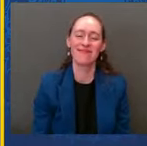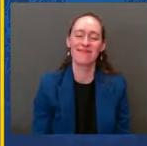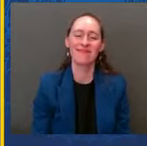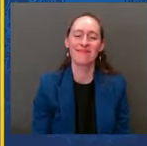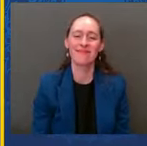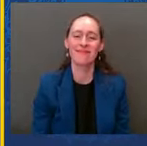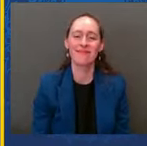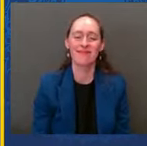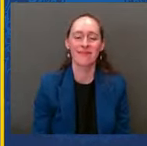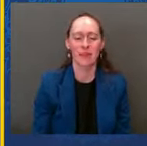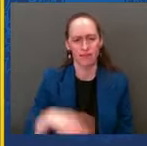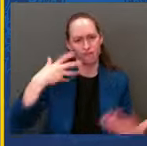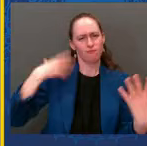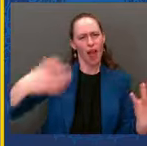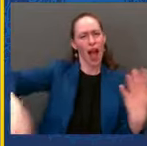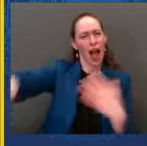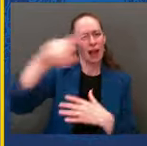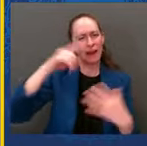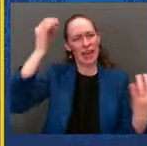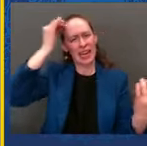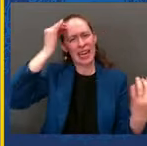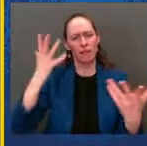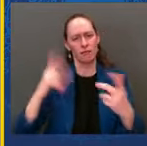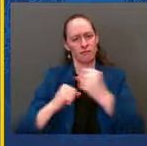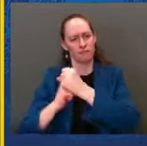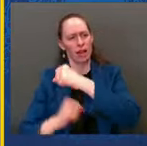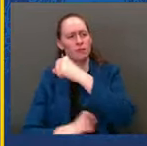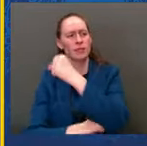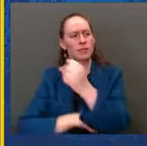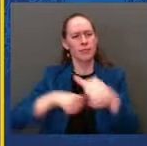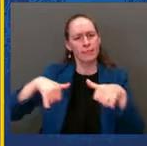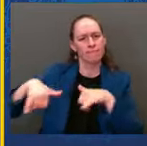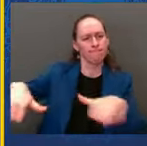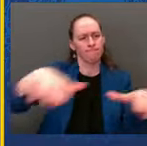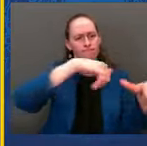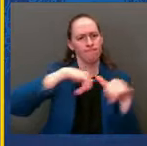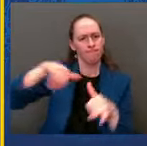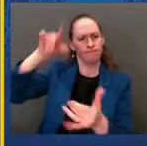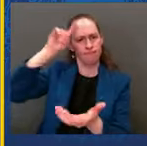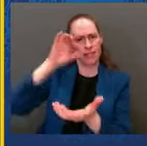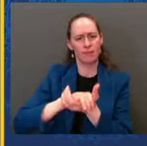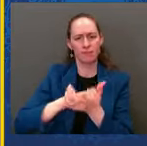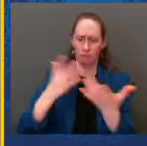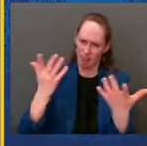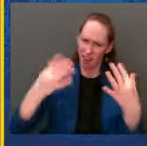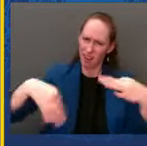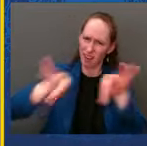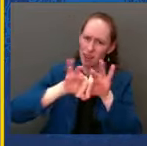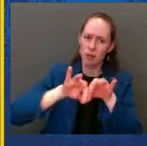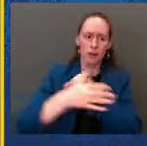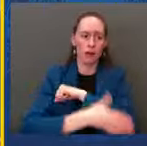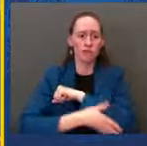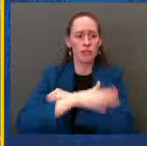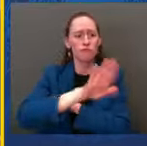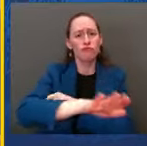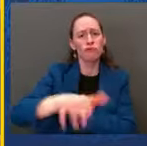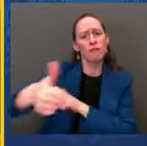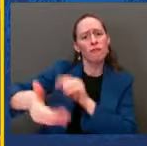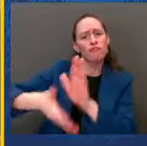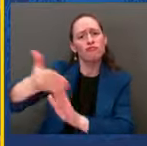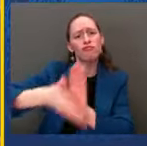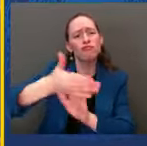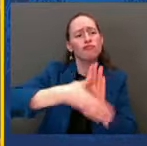stand up for the sovereignty of nations? Would we stand up for the right of people to live free from naked aggression?